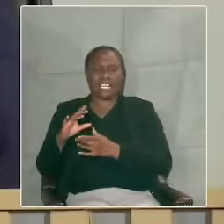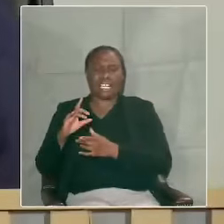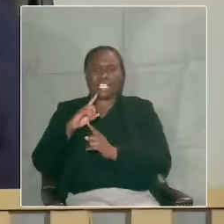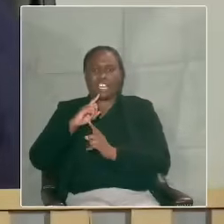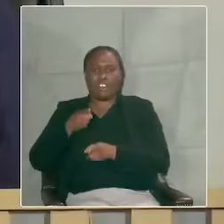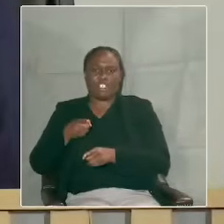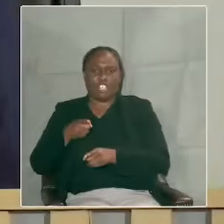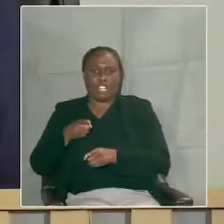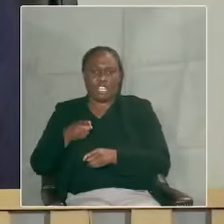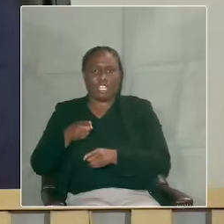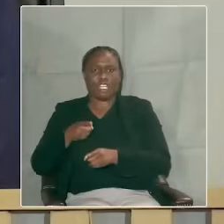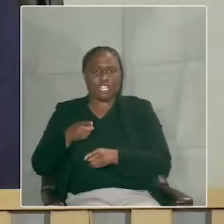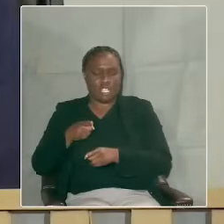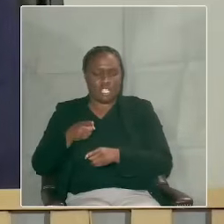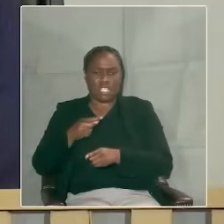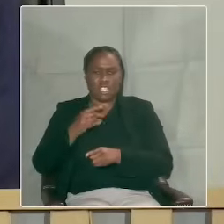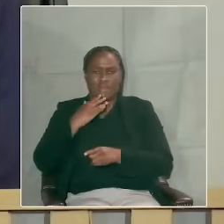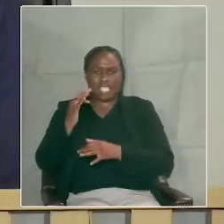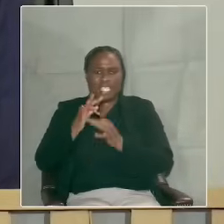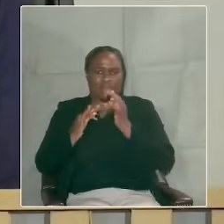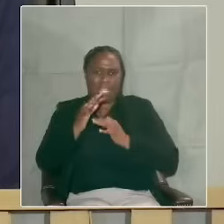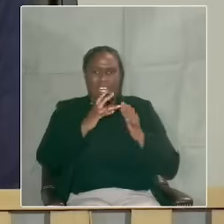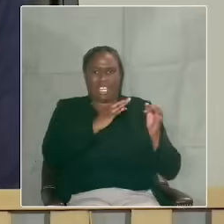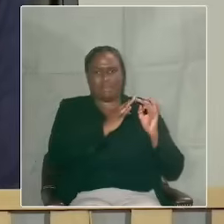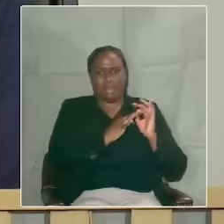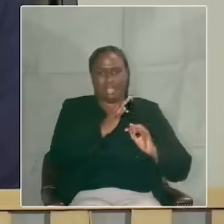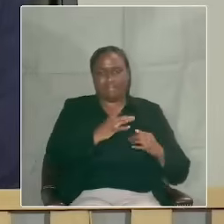If yes, why? If not, why not?